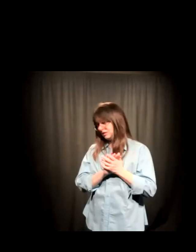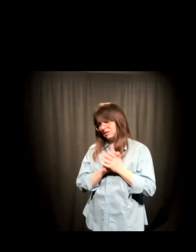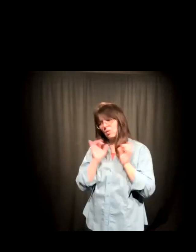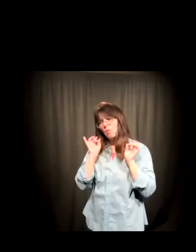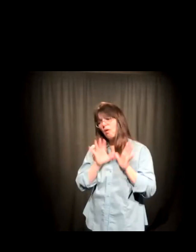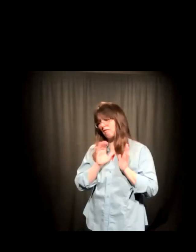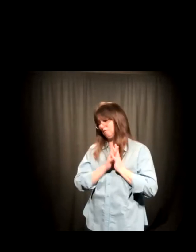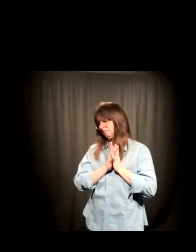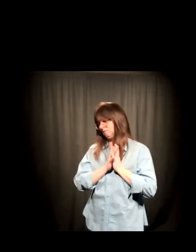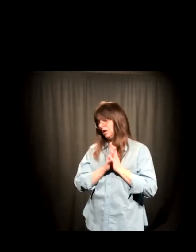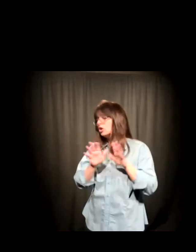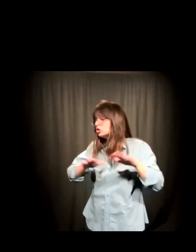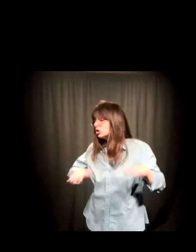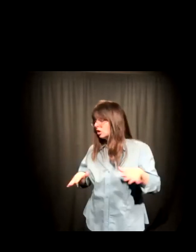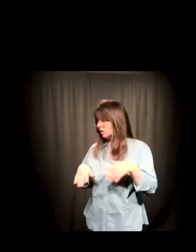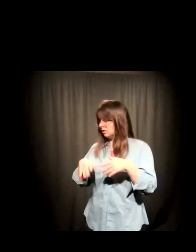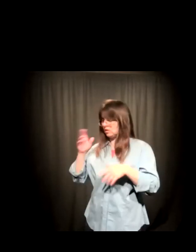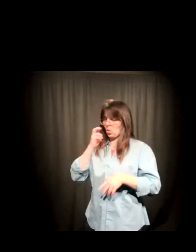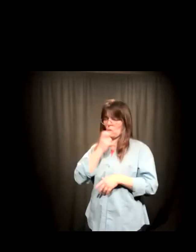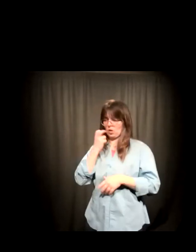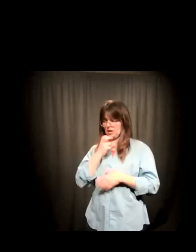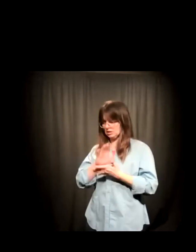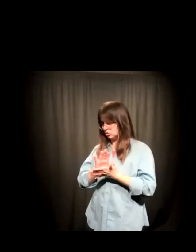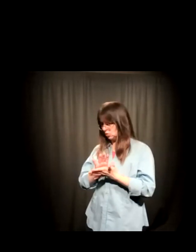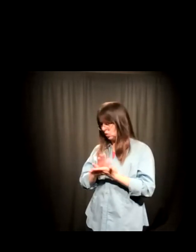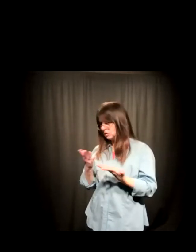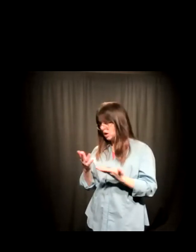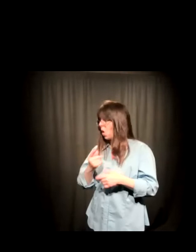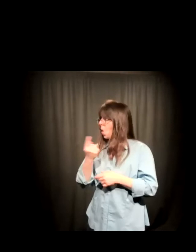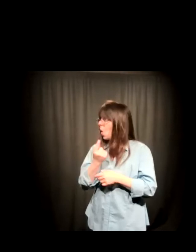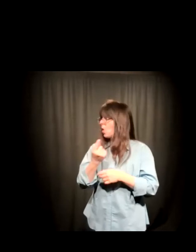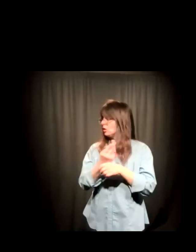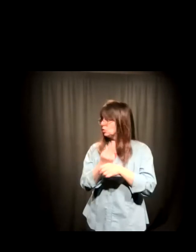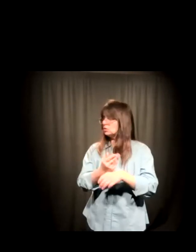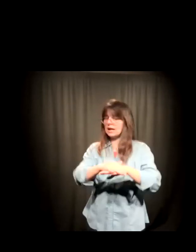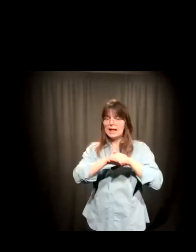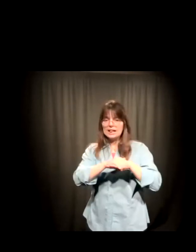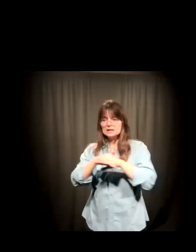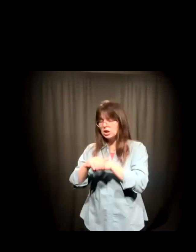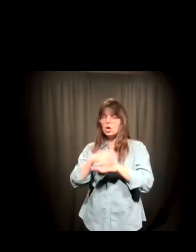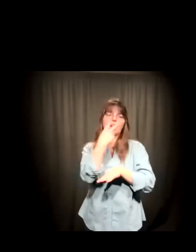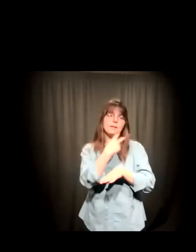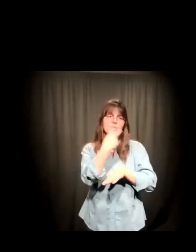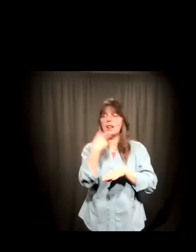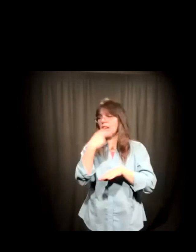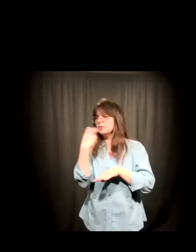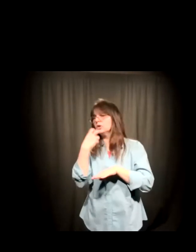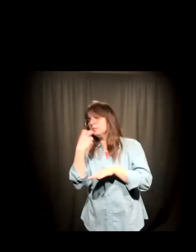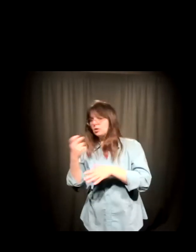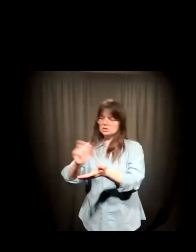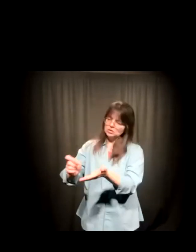Children in oralist schools were supposed to use English and only English, speak English, lip read English, read and write